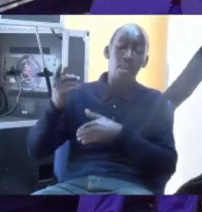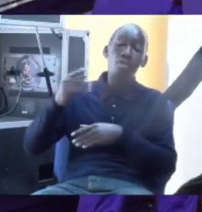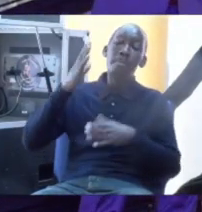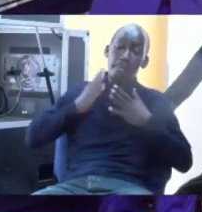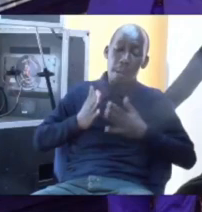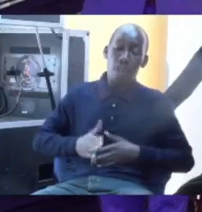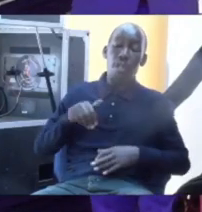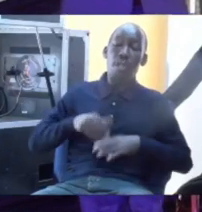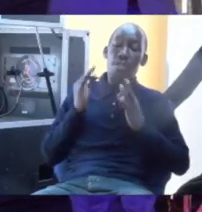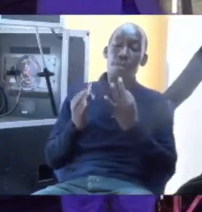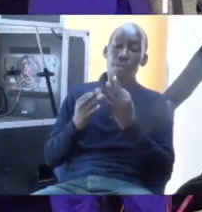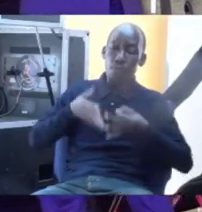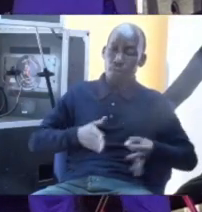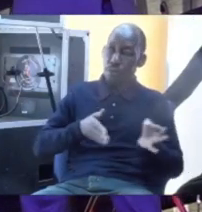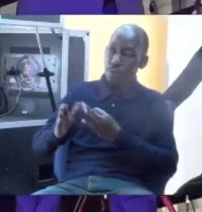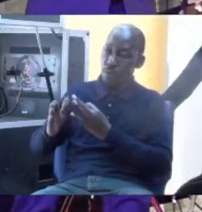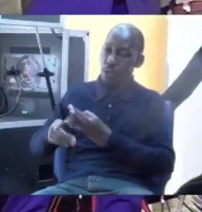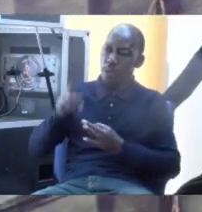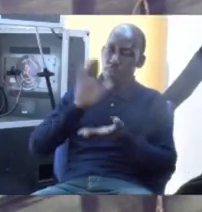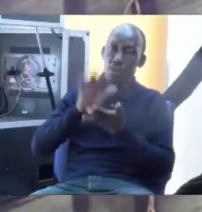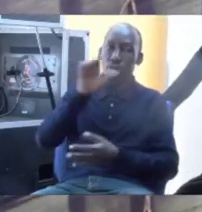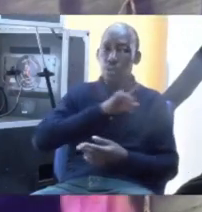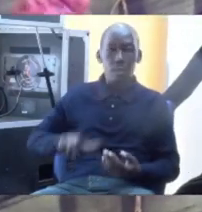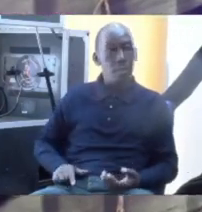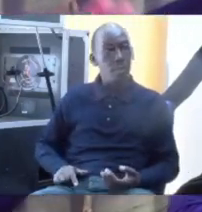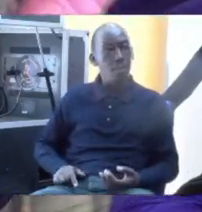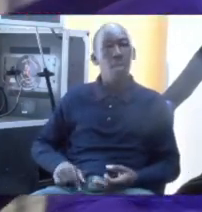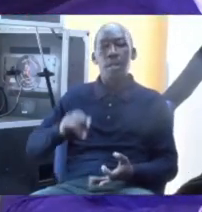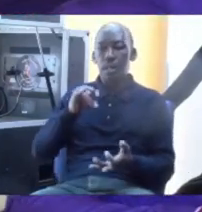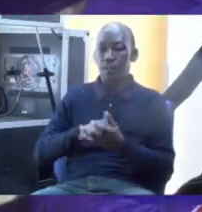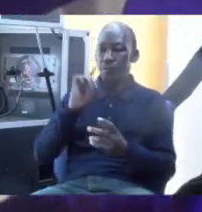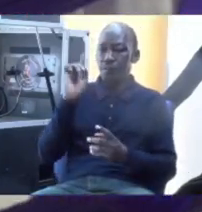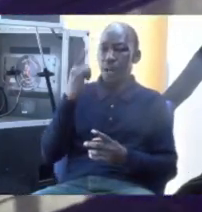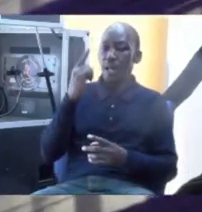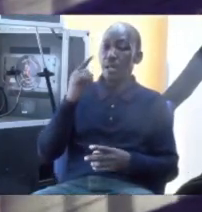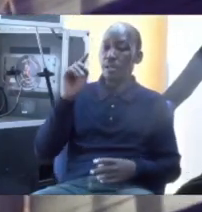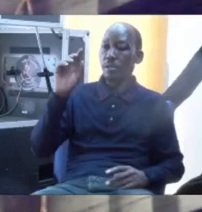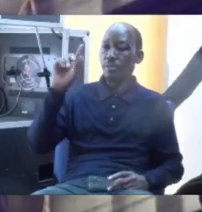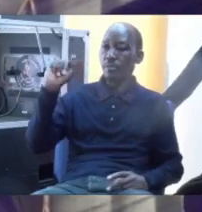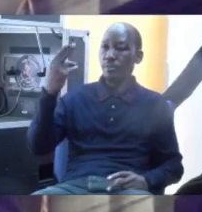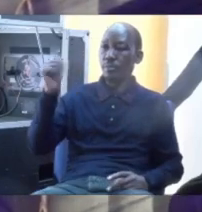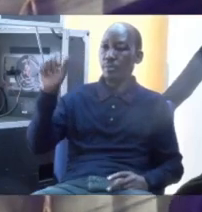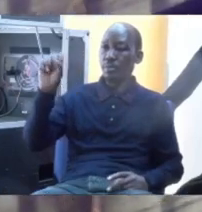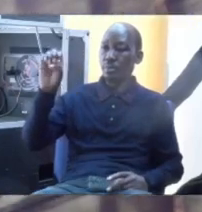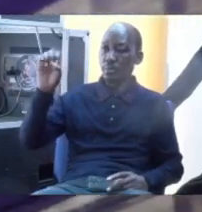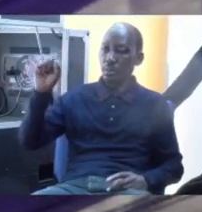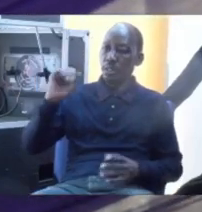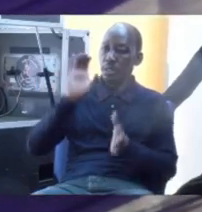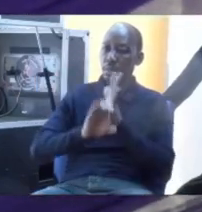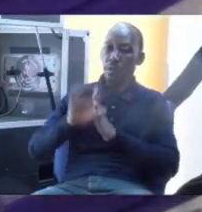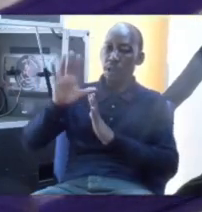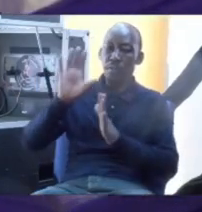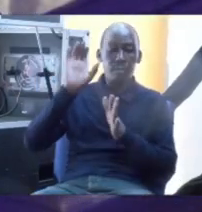hali tatu. Bwana asifiwe sana. Hallelujah. Bwana asifiwe sana. Bwana asifiwe. In 1 Thessalonians, katika Wathesalonike wa kwanza, chapter 5 and